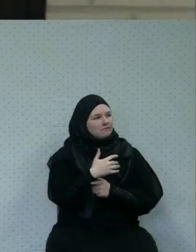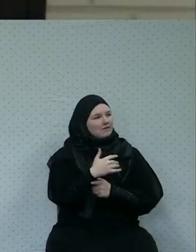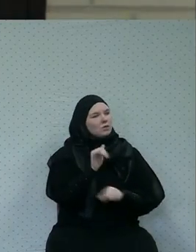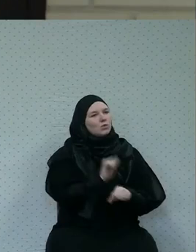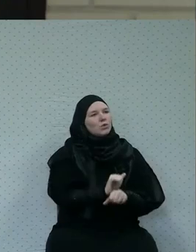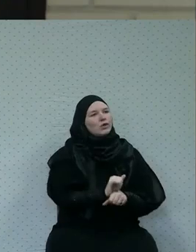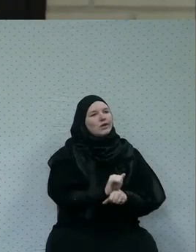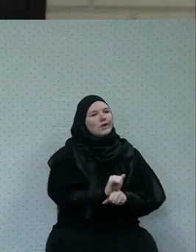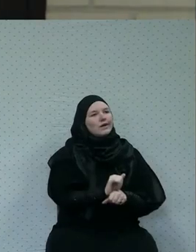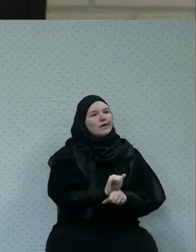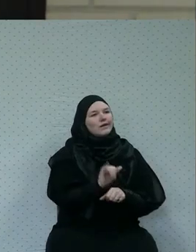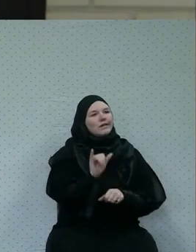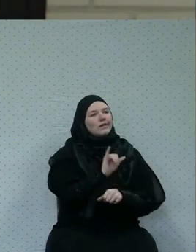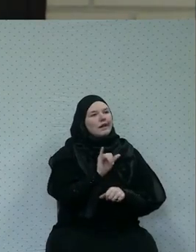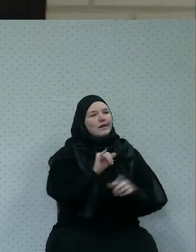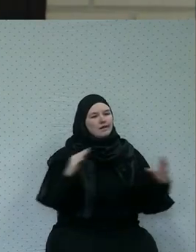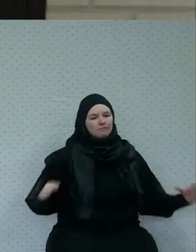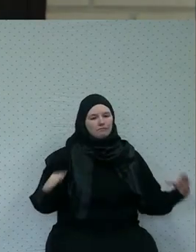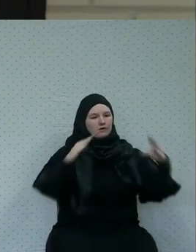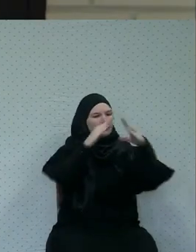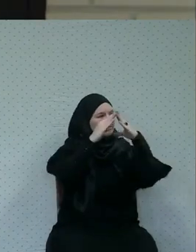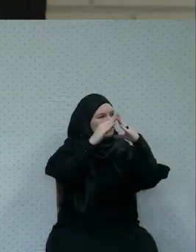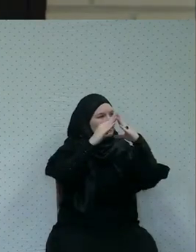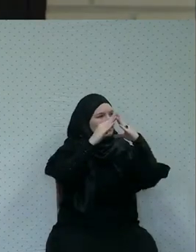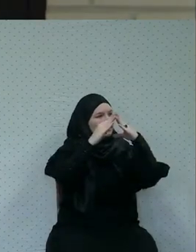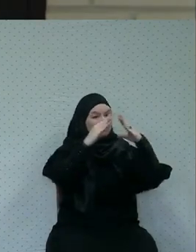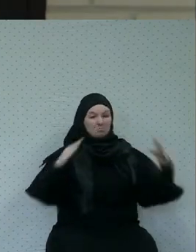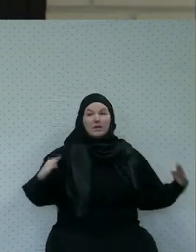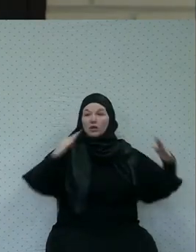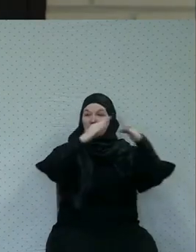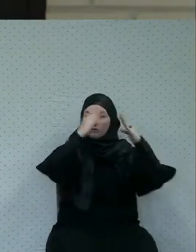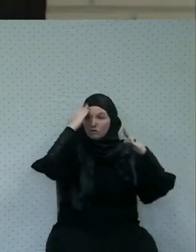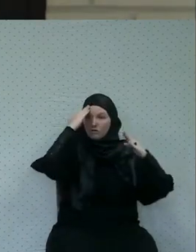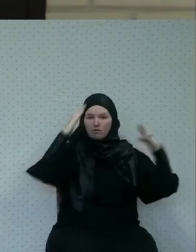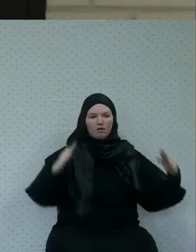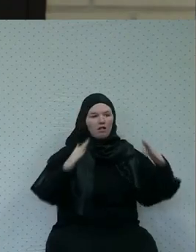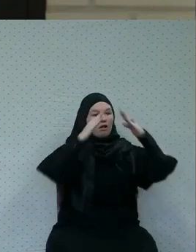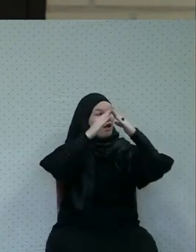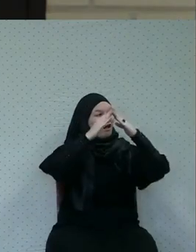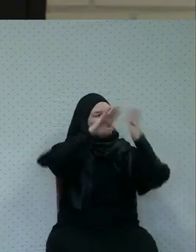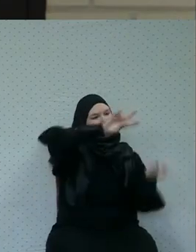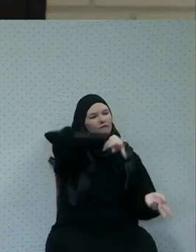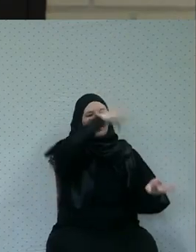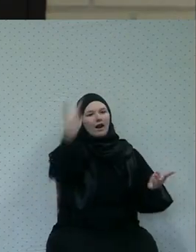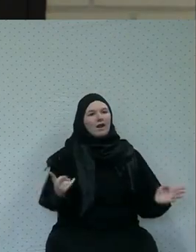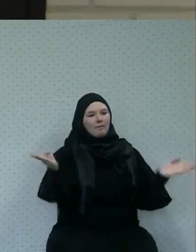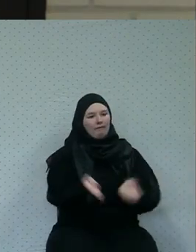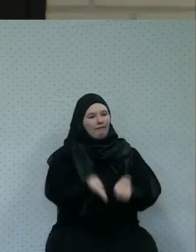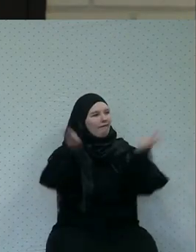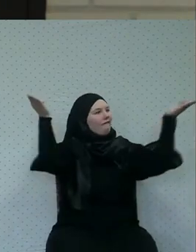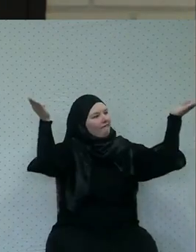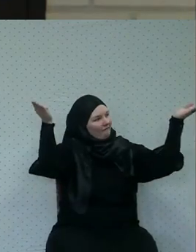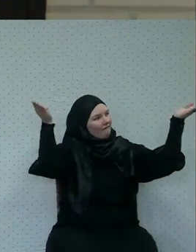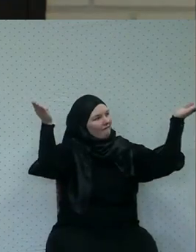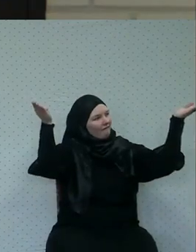working like a pyramid that is standing on its head, not on its base. And that's why